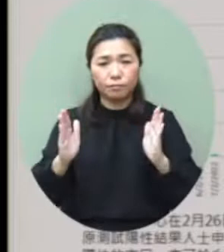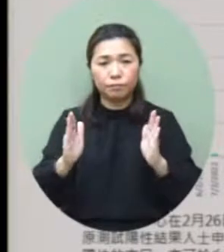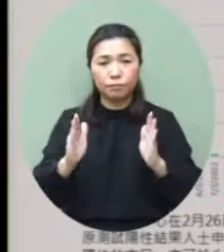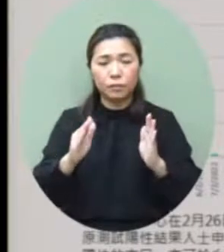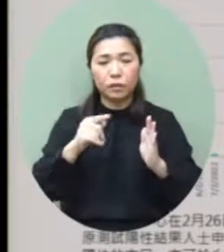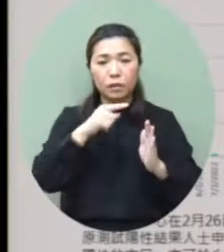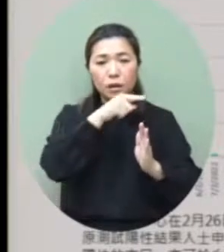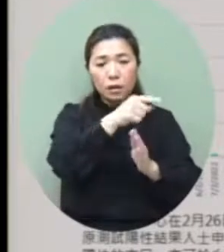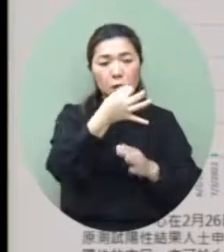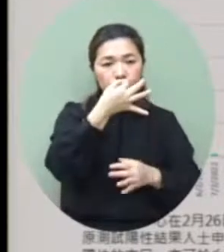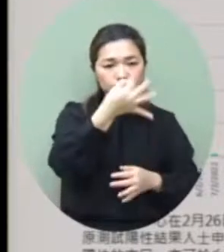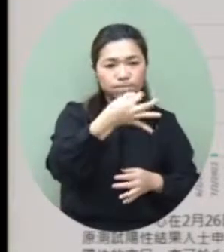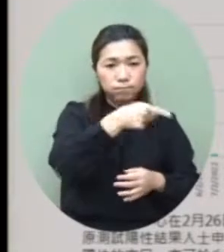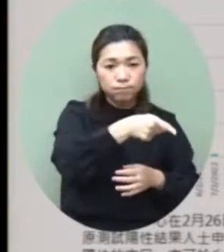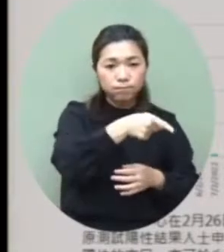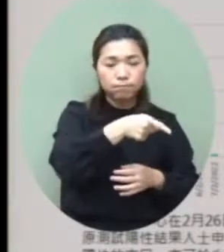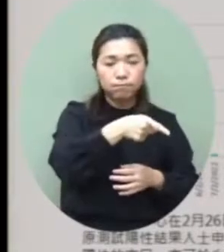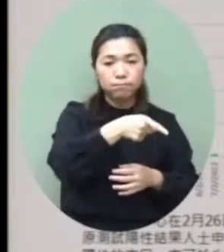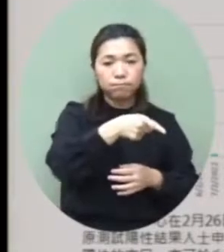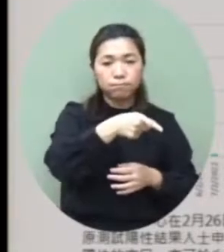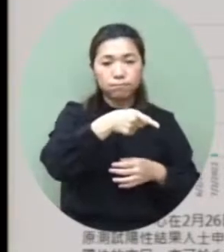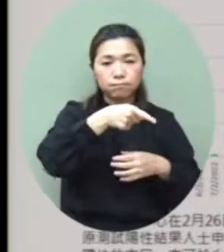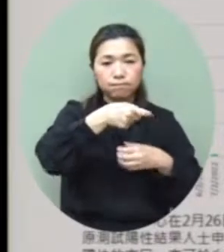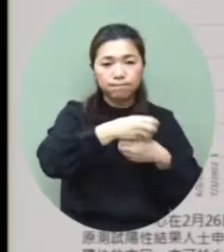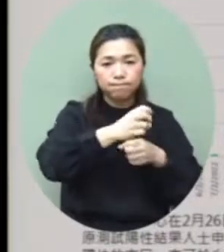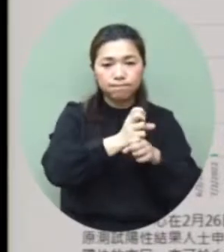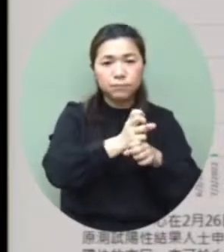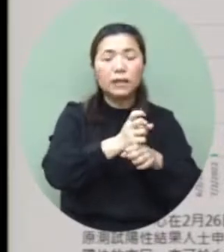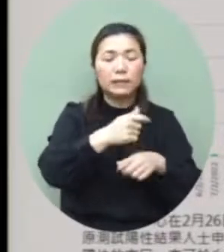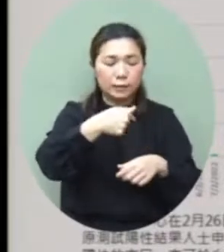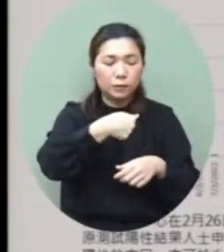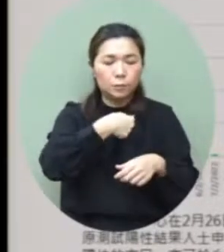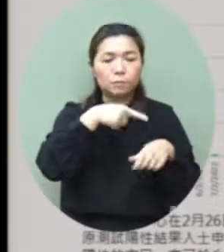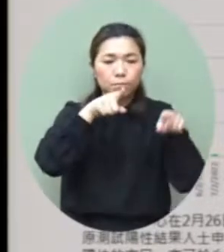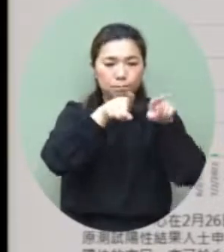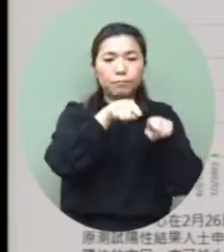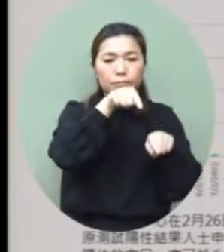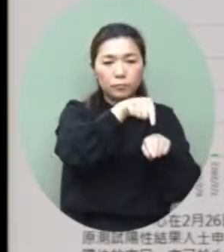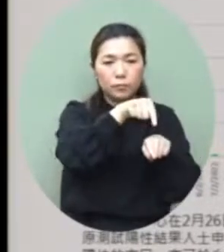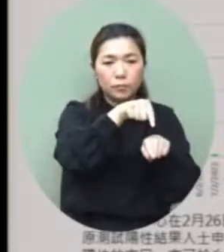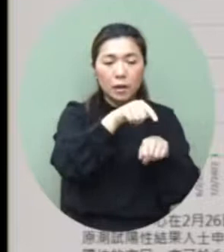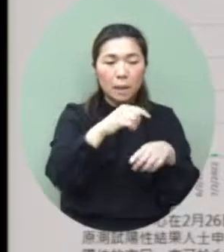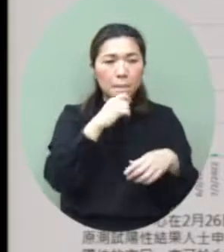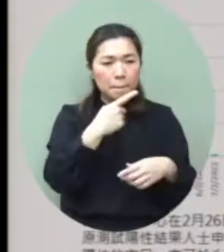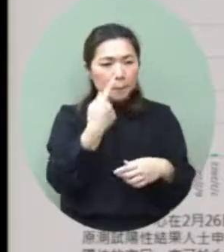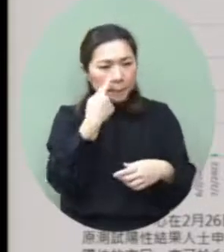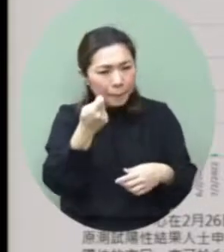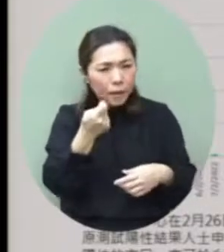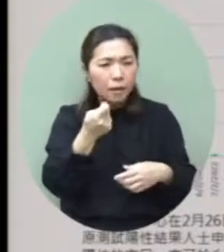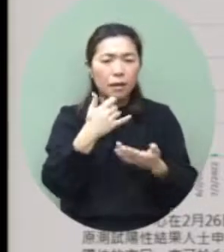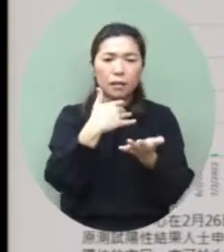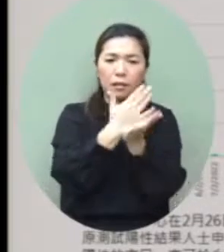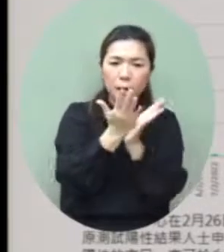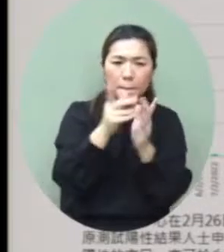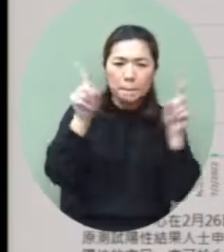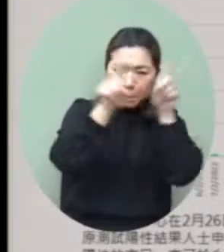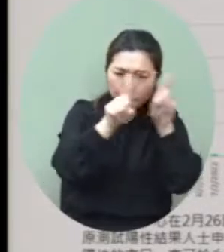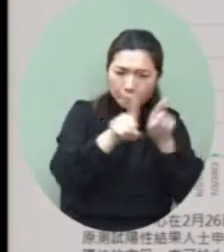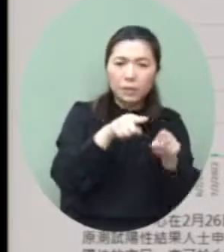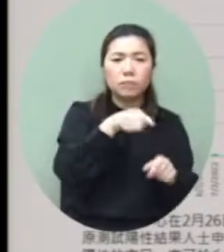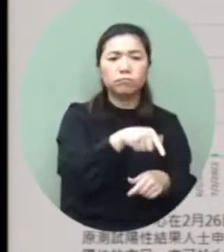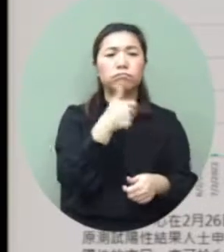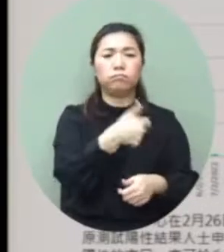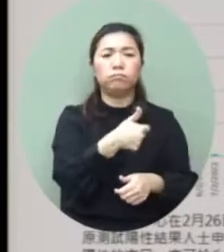In the past 2 years, we have always stressed the PCR test is the golden standard for